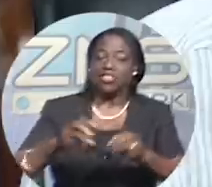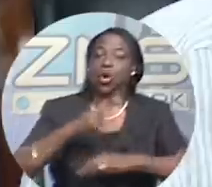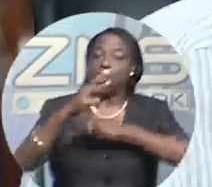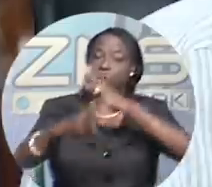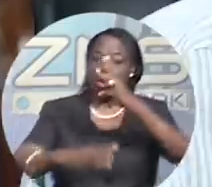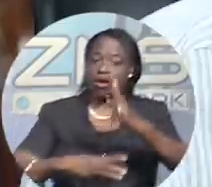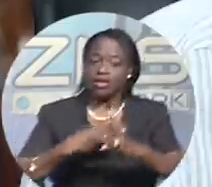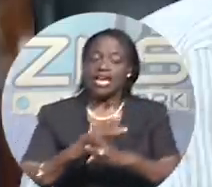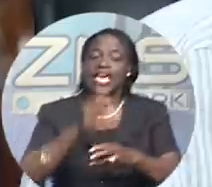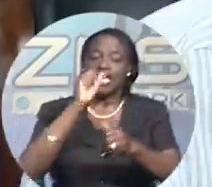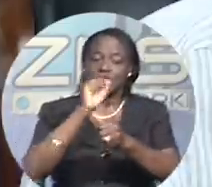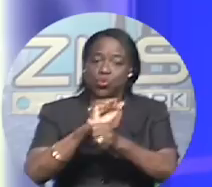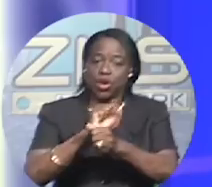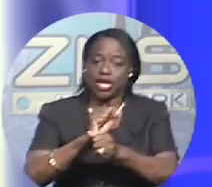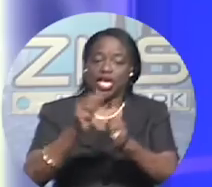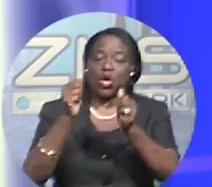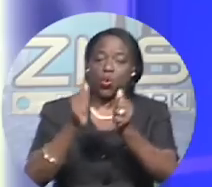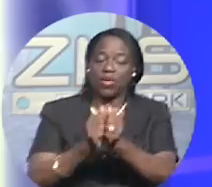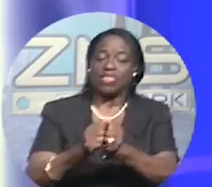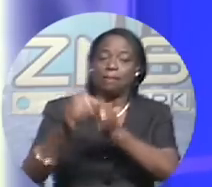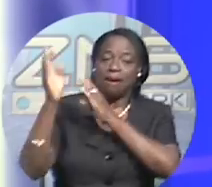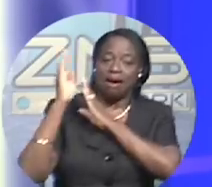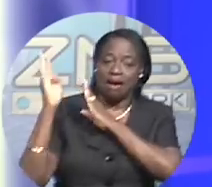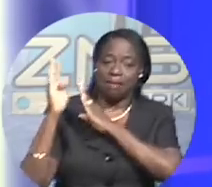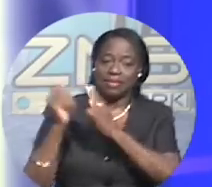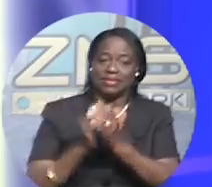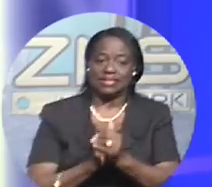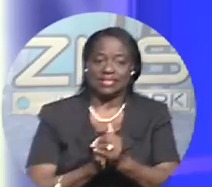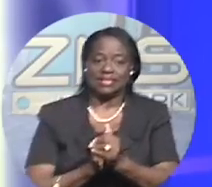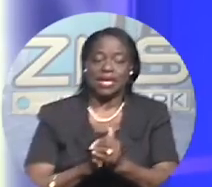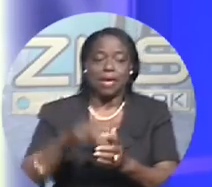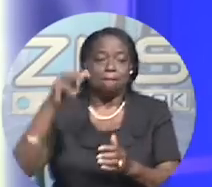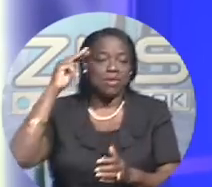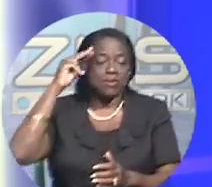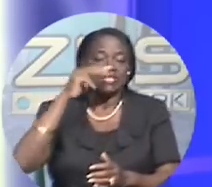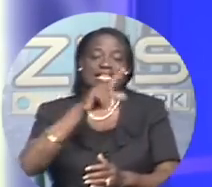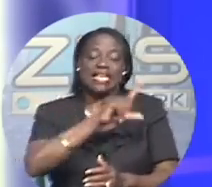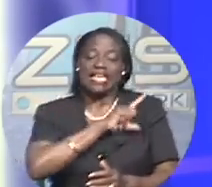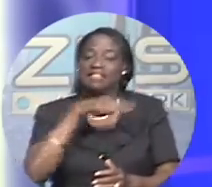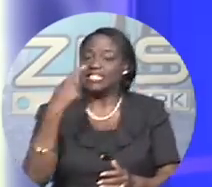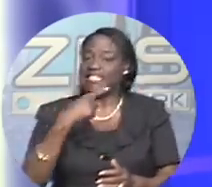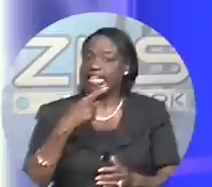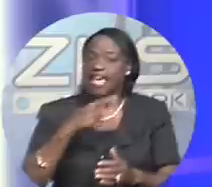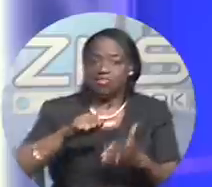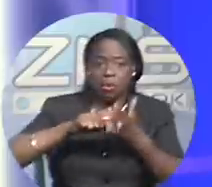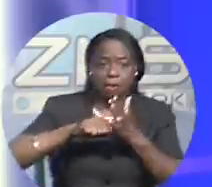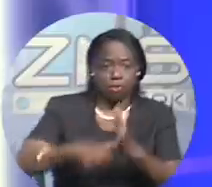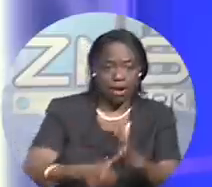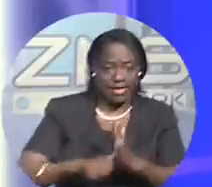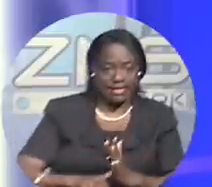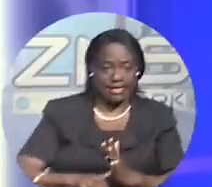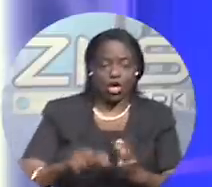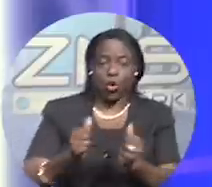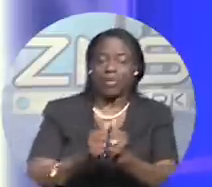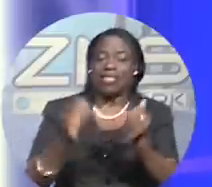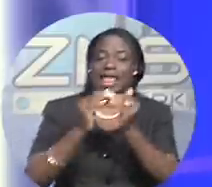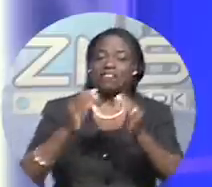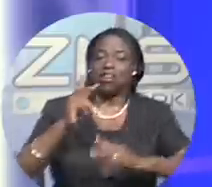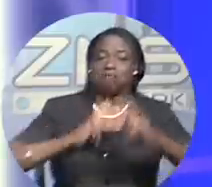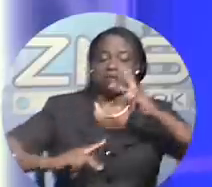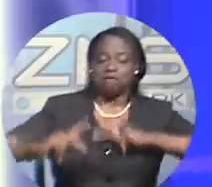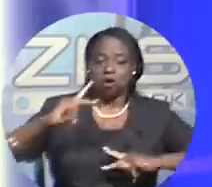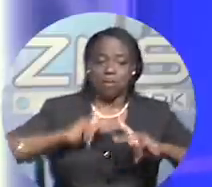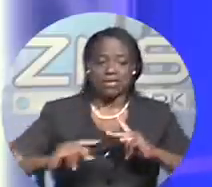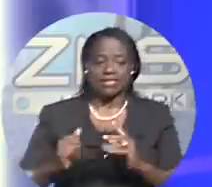Commission. Senior Vice President of Business Development, Ruben Leva, says he was impressed with the level of performance.